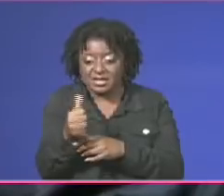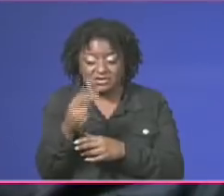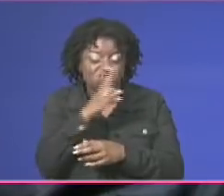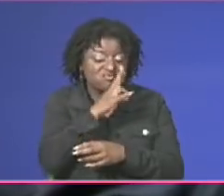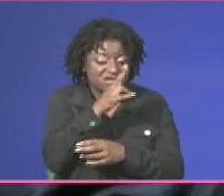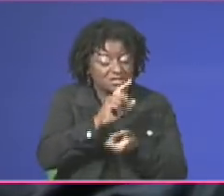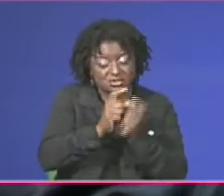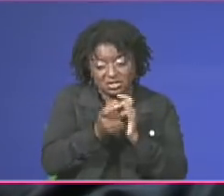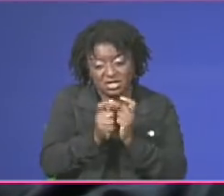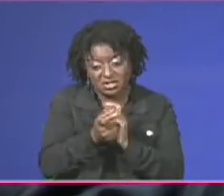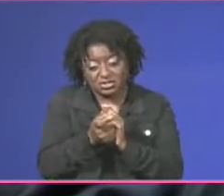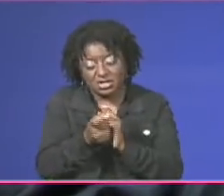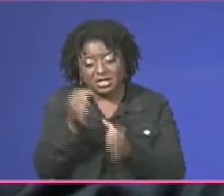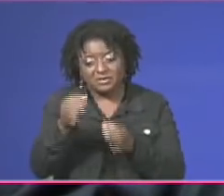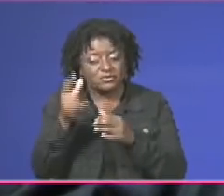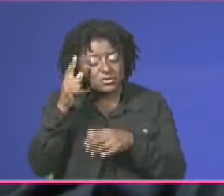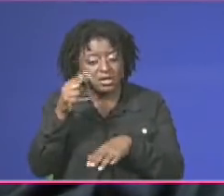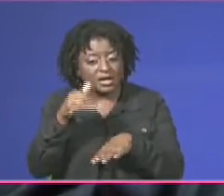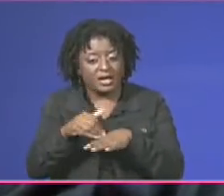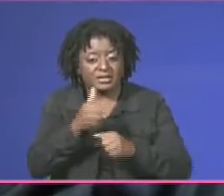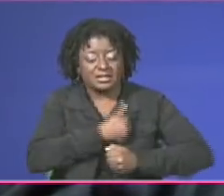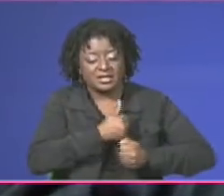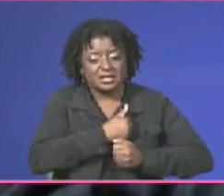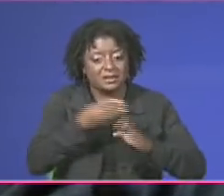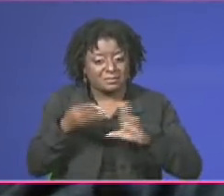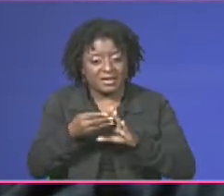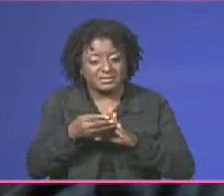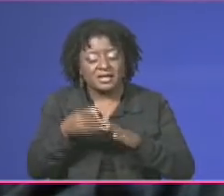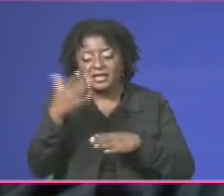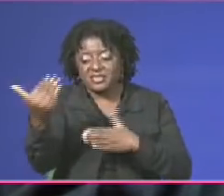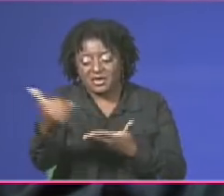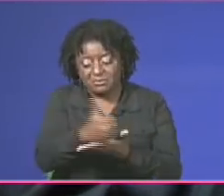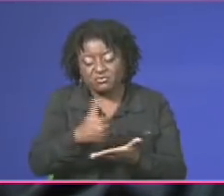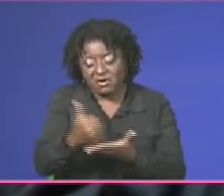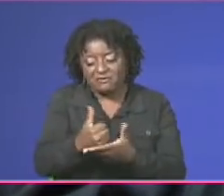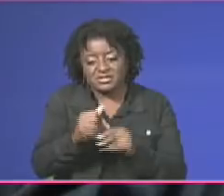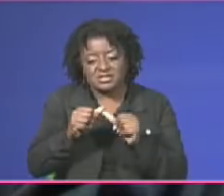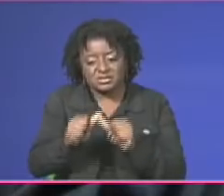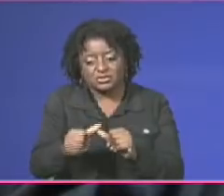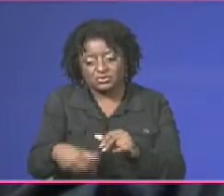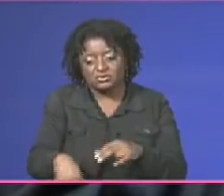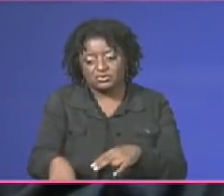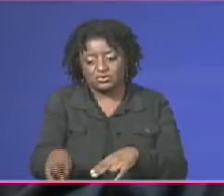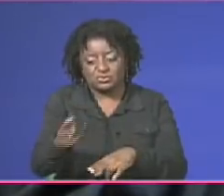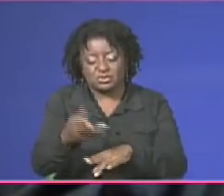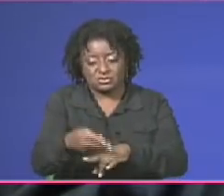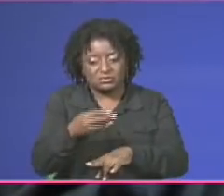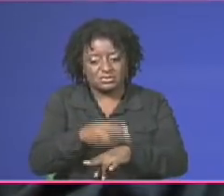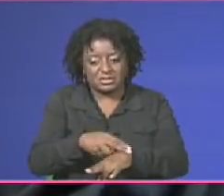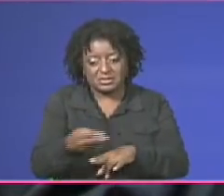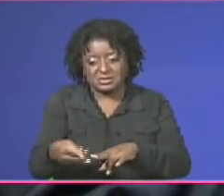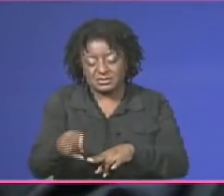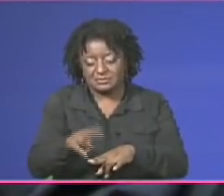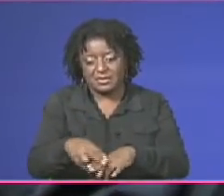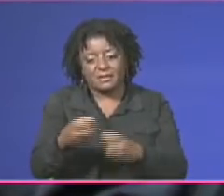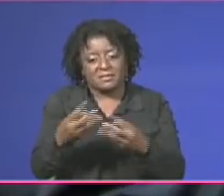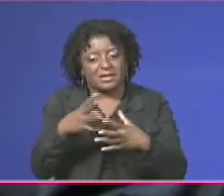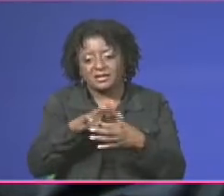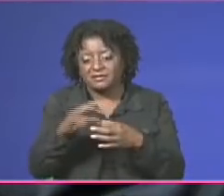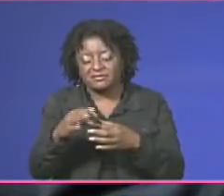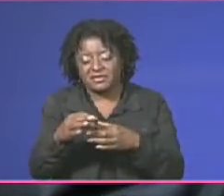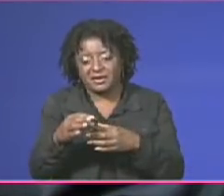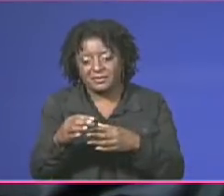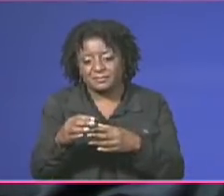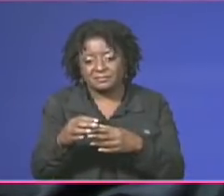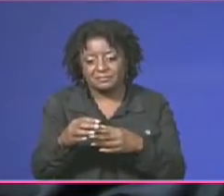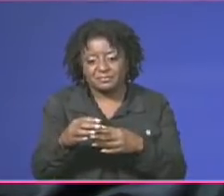banks recently, their profits continue to soar, even in a depressed economy. Many of them are compensating for these new added fees